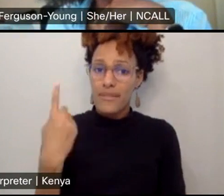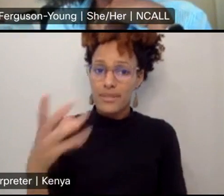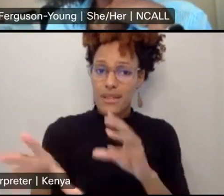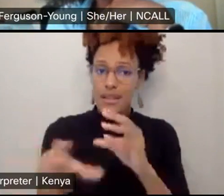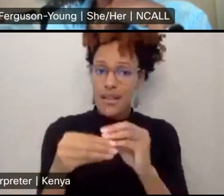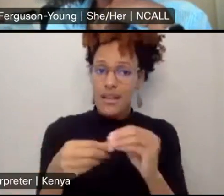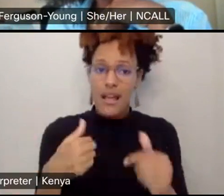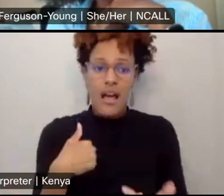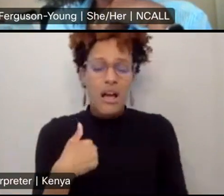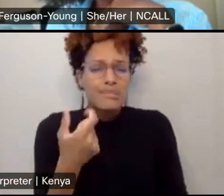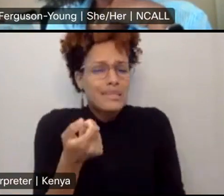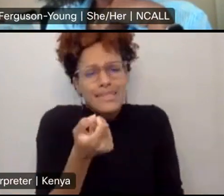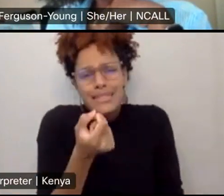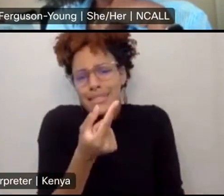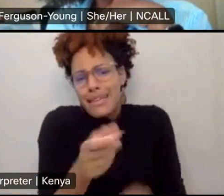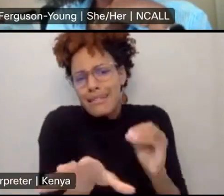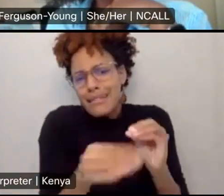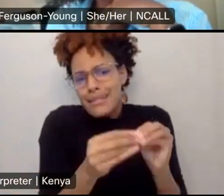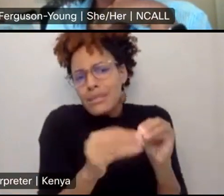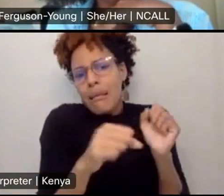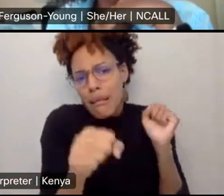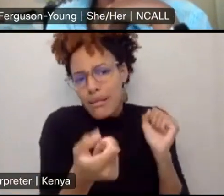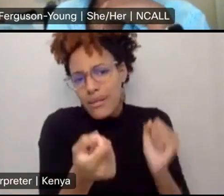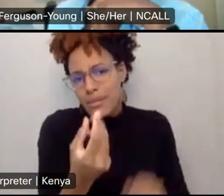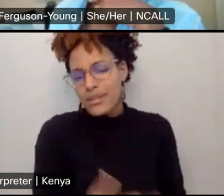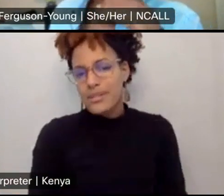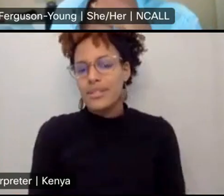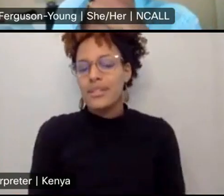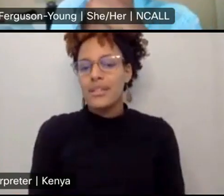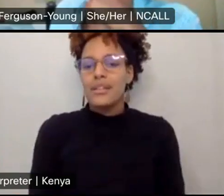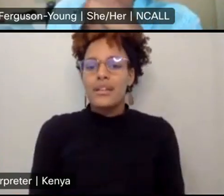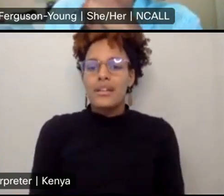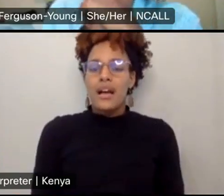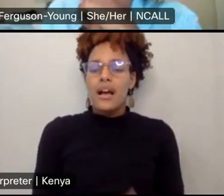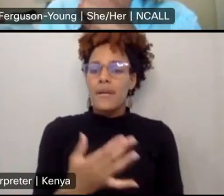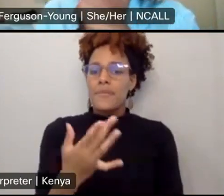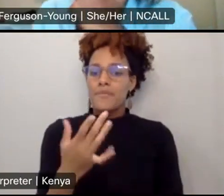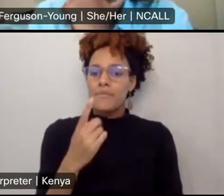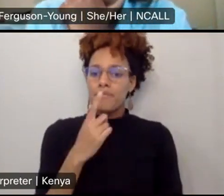Like just a slight tangent, Okay. which is like